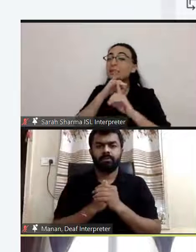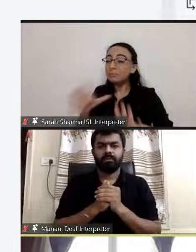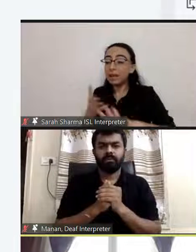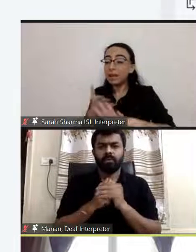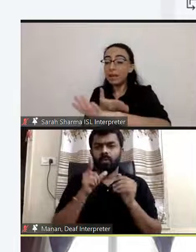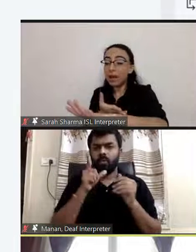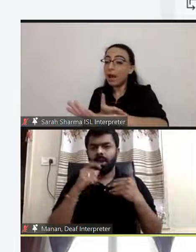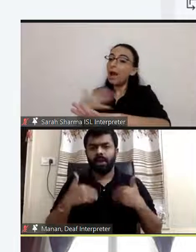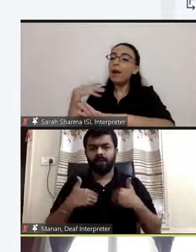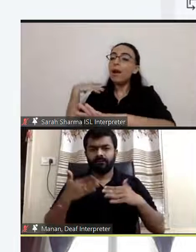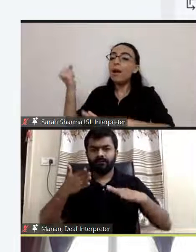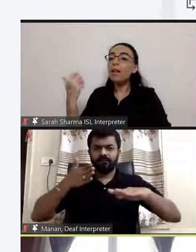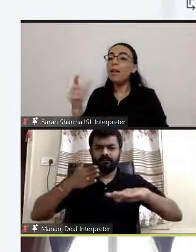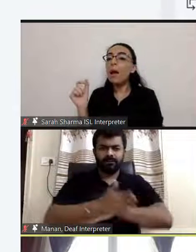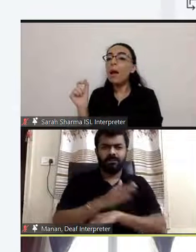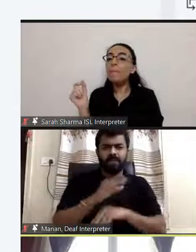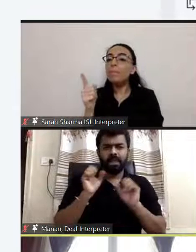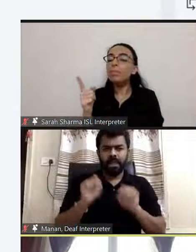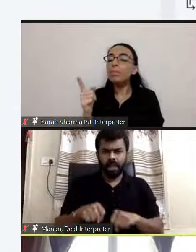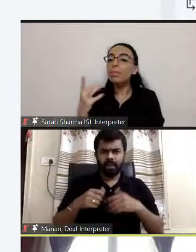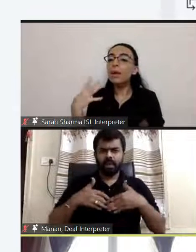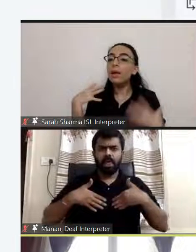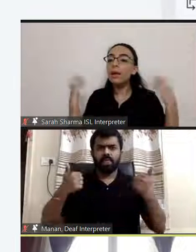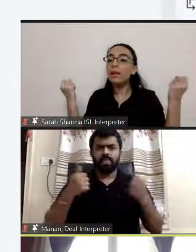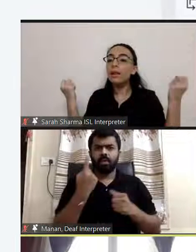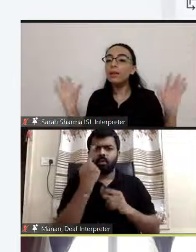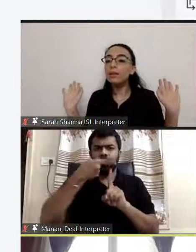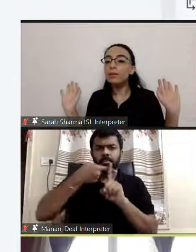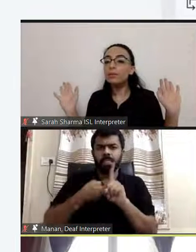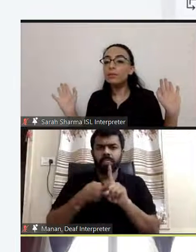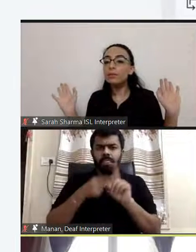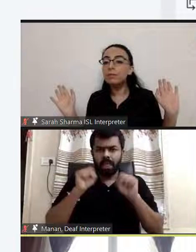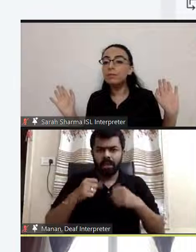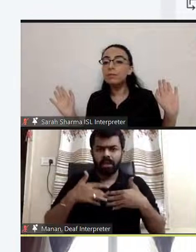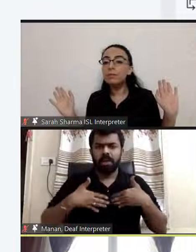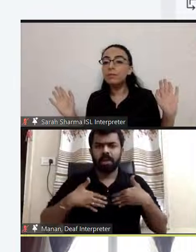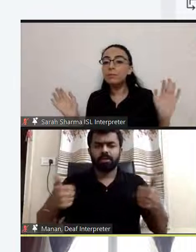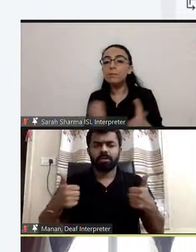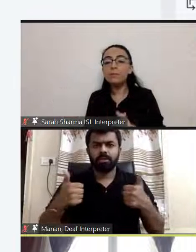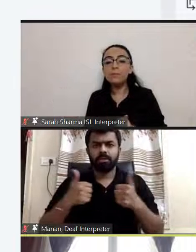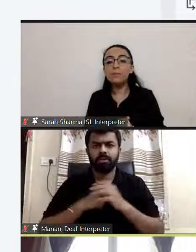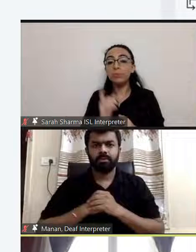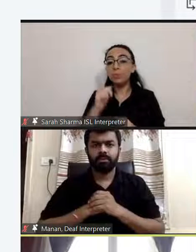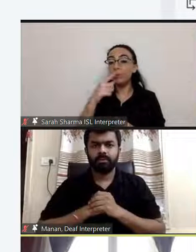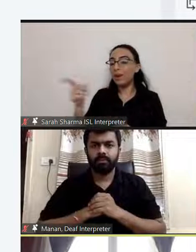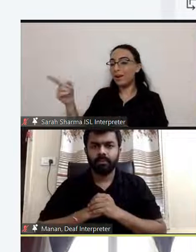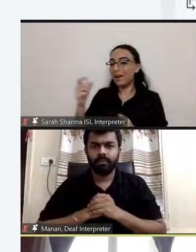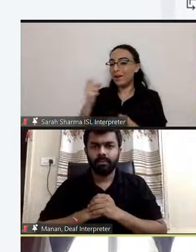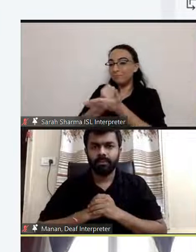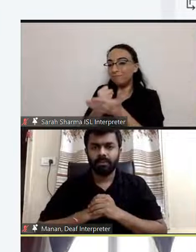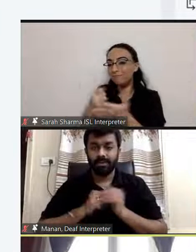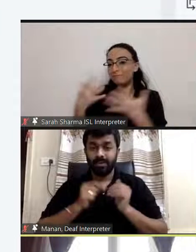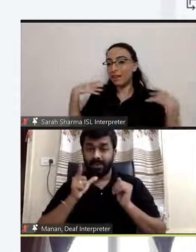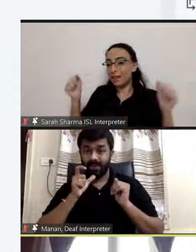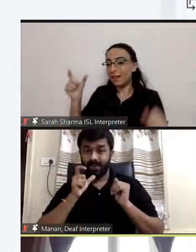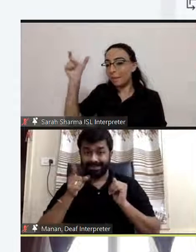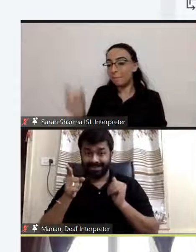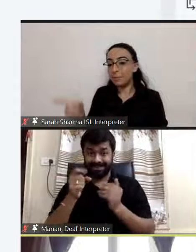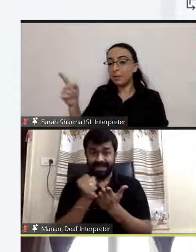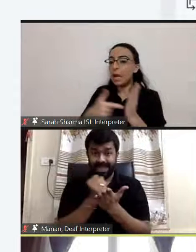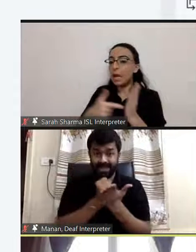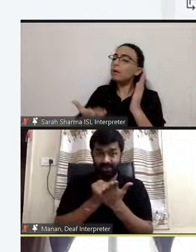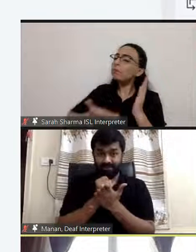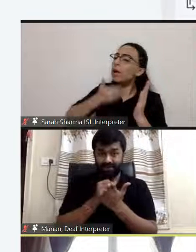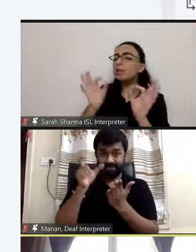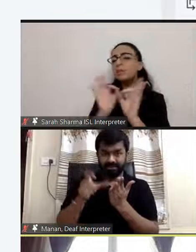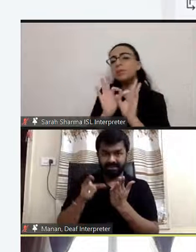in less than months. Traditional healers were trained in simple technique